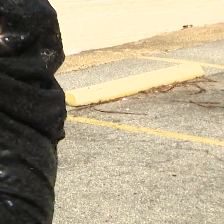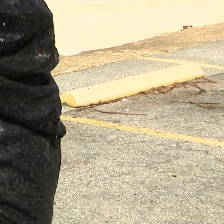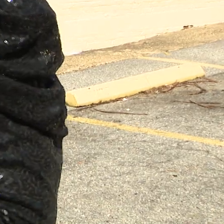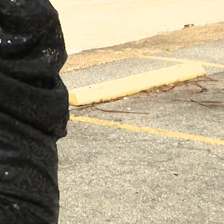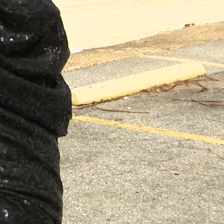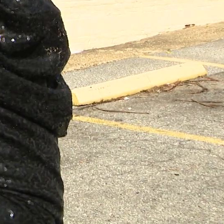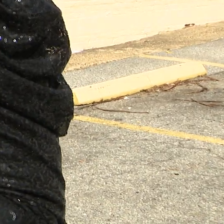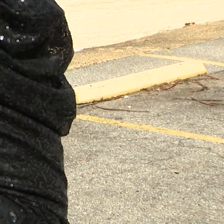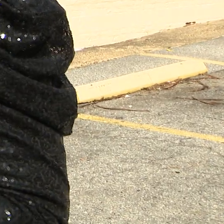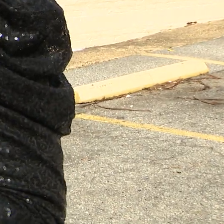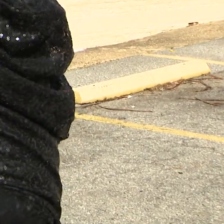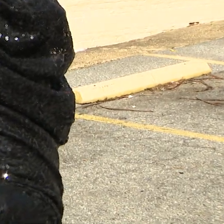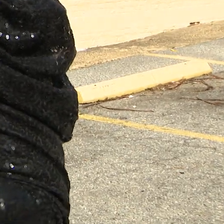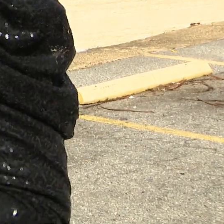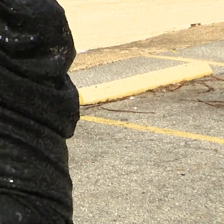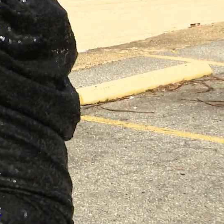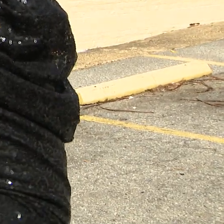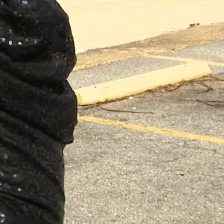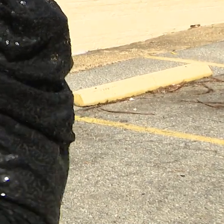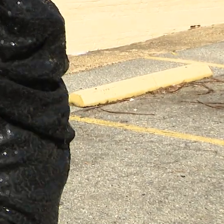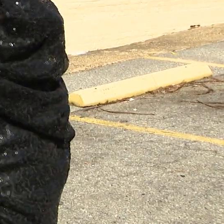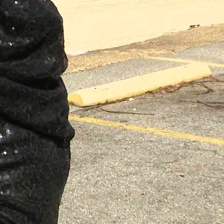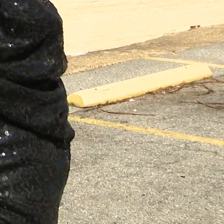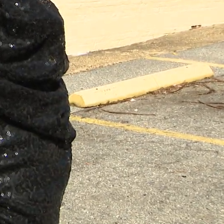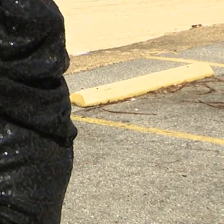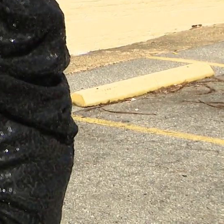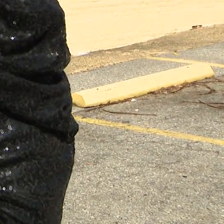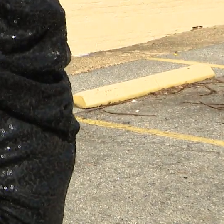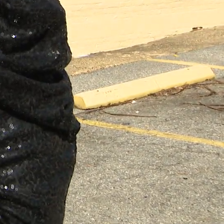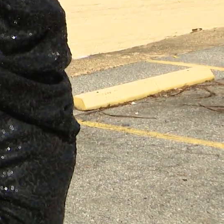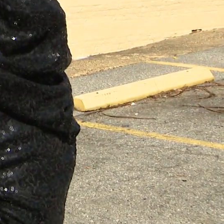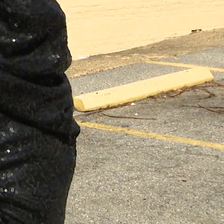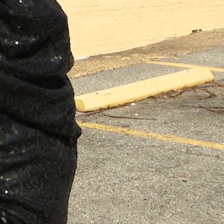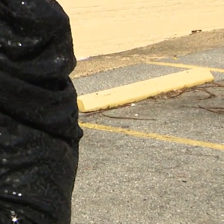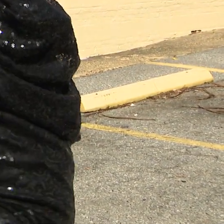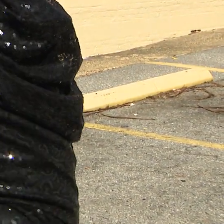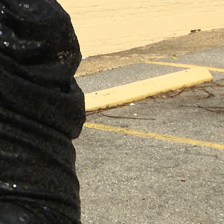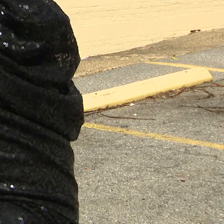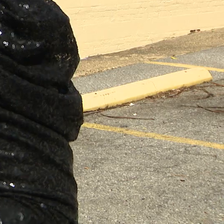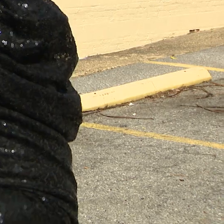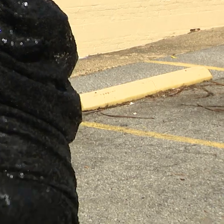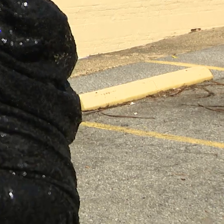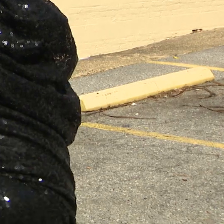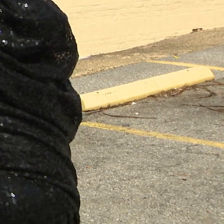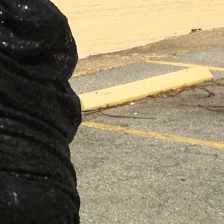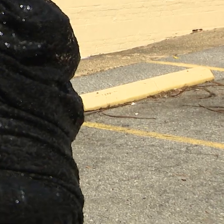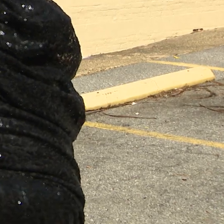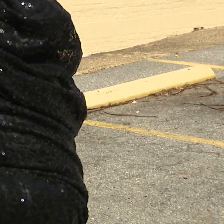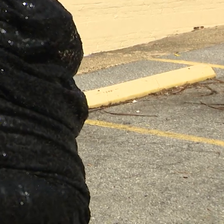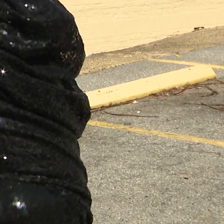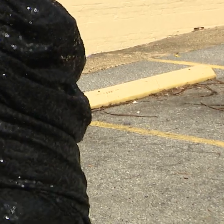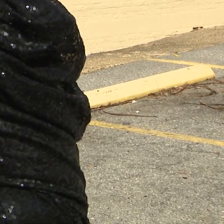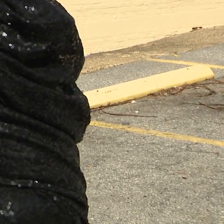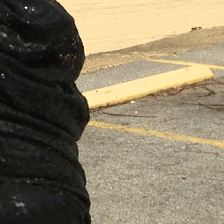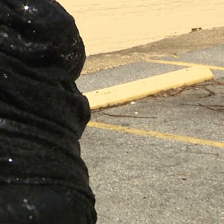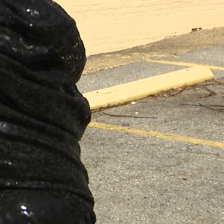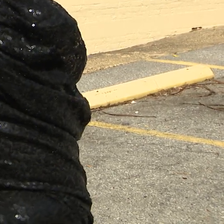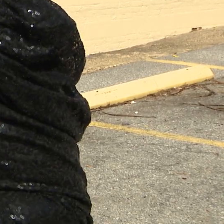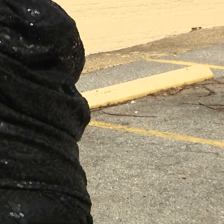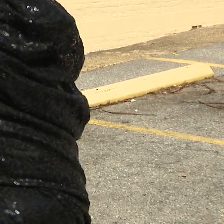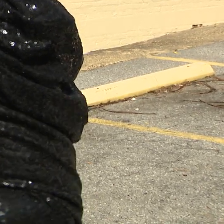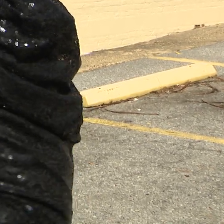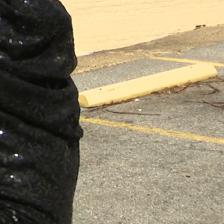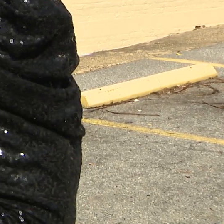journal, you know, and just reading through those pages and seeing that my dreams and goals that I wrote on a paper as a